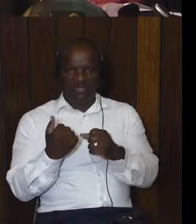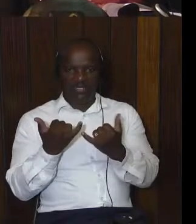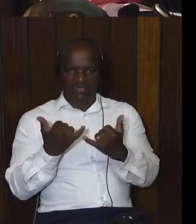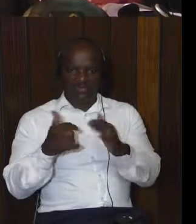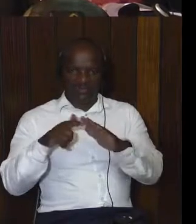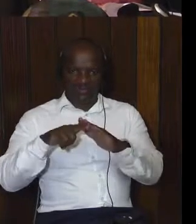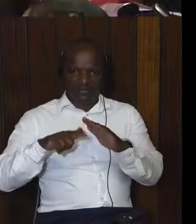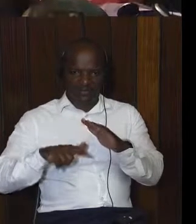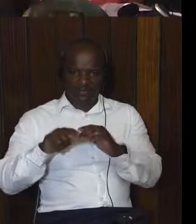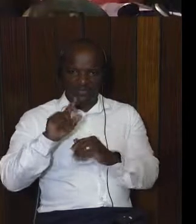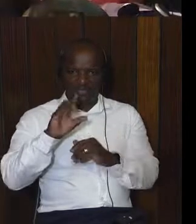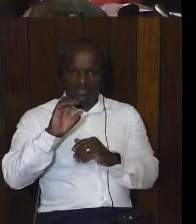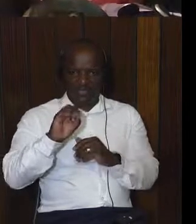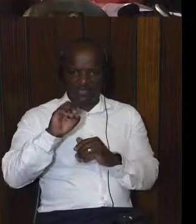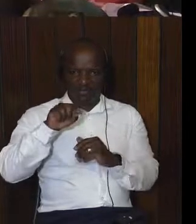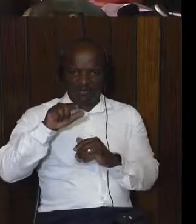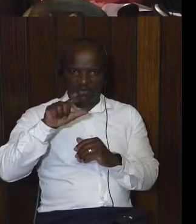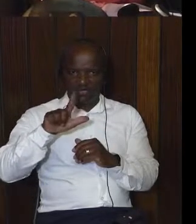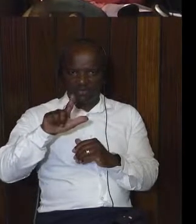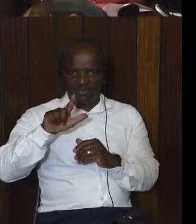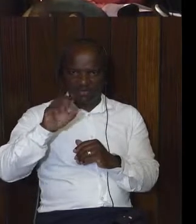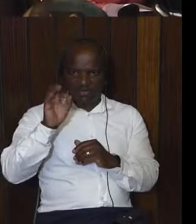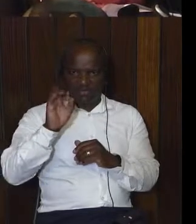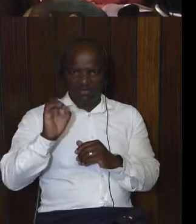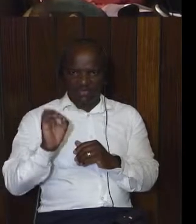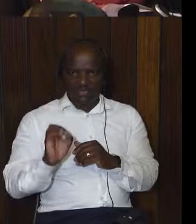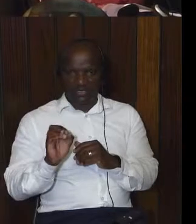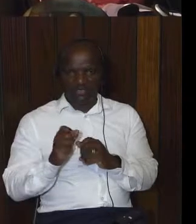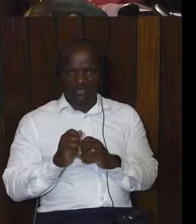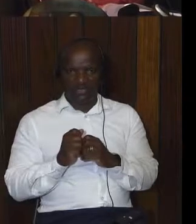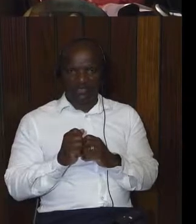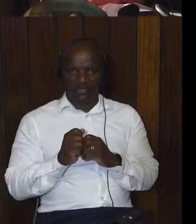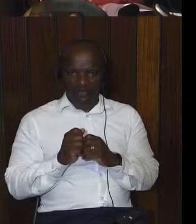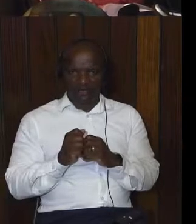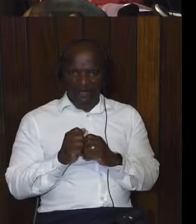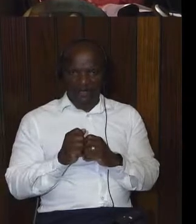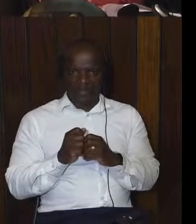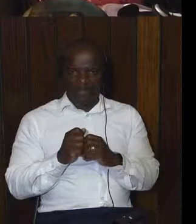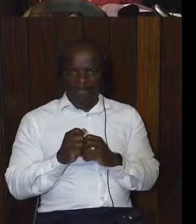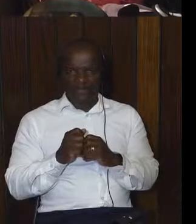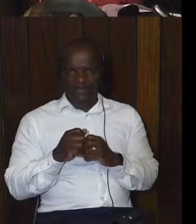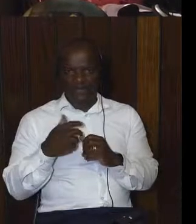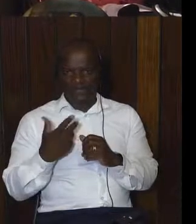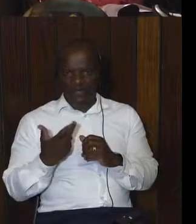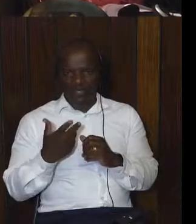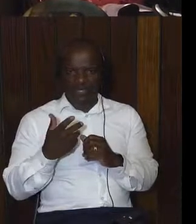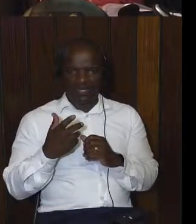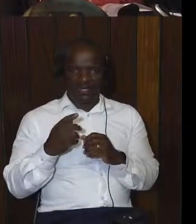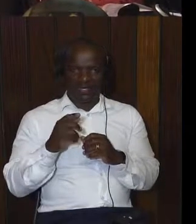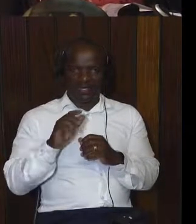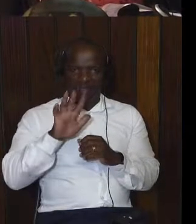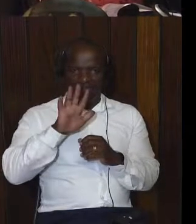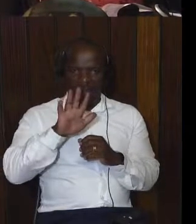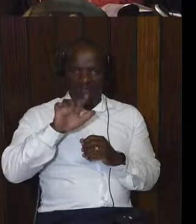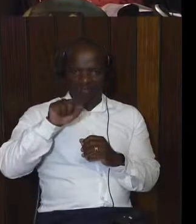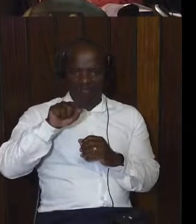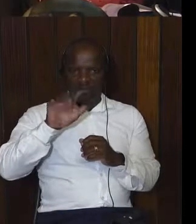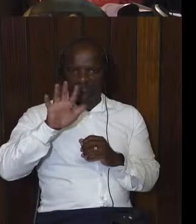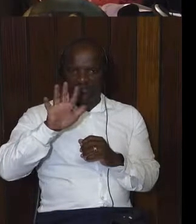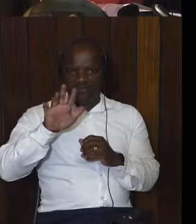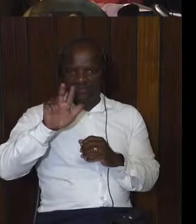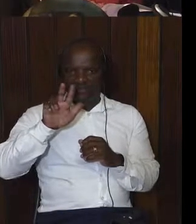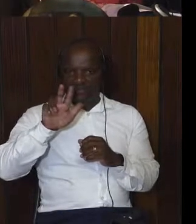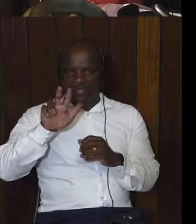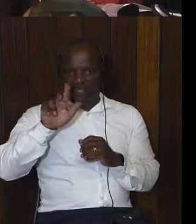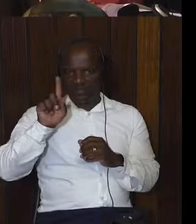by 0.7%. In the rand terms, that will amount to 5.581